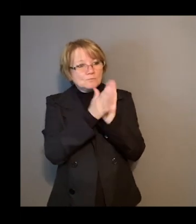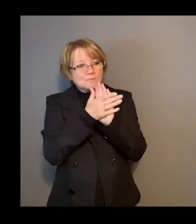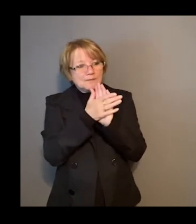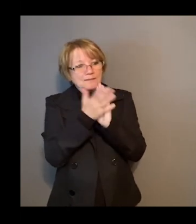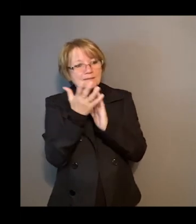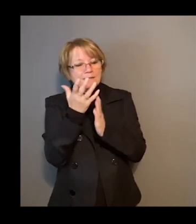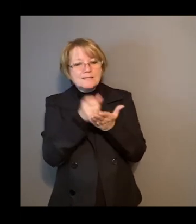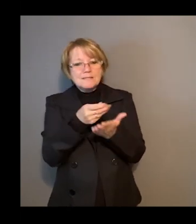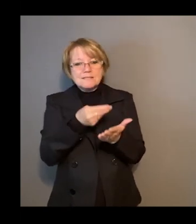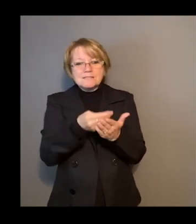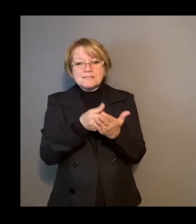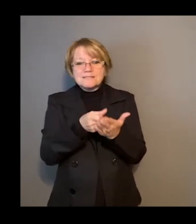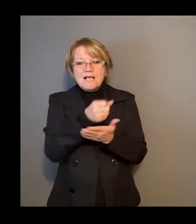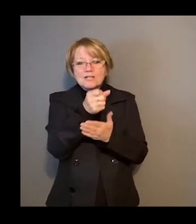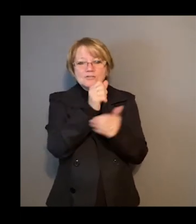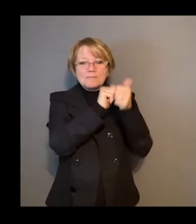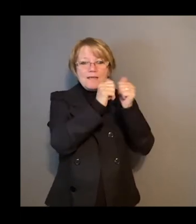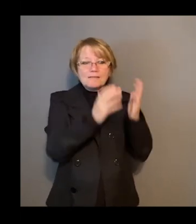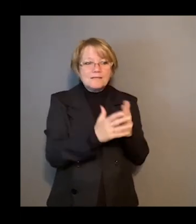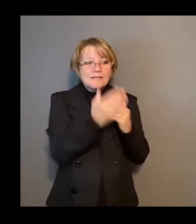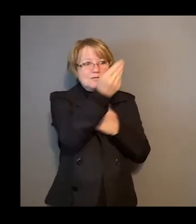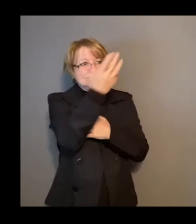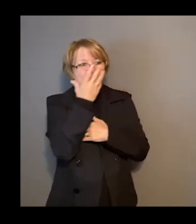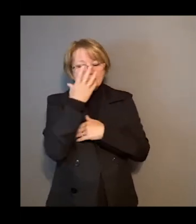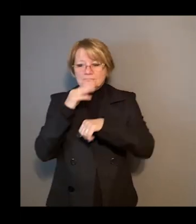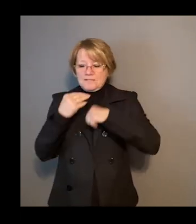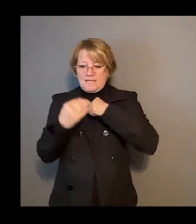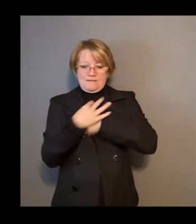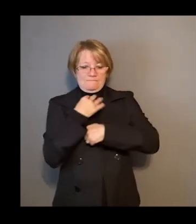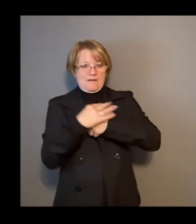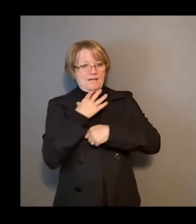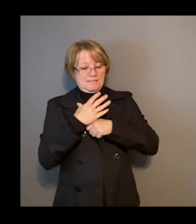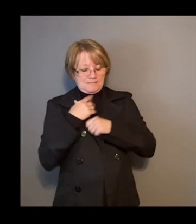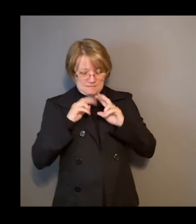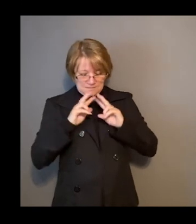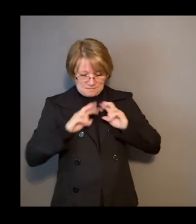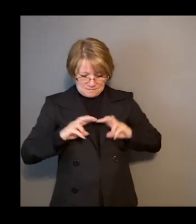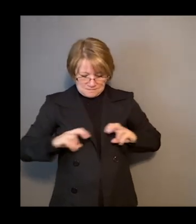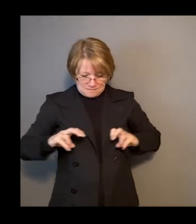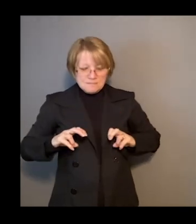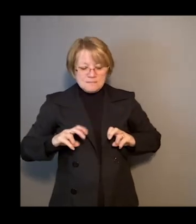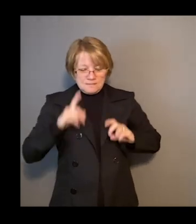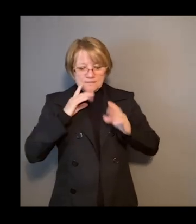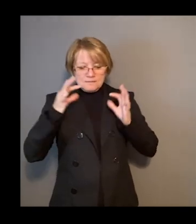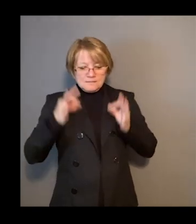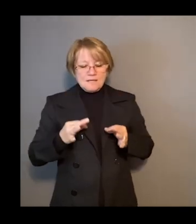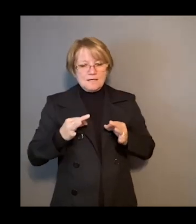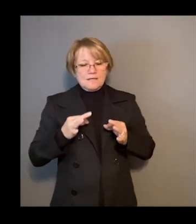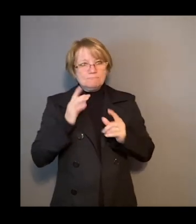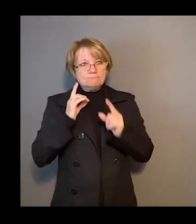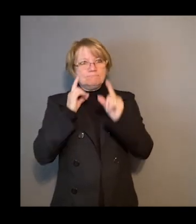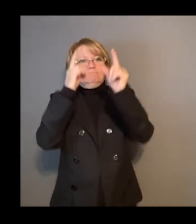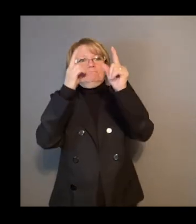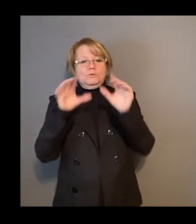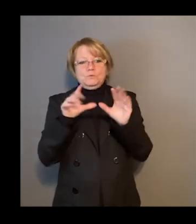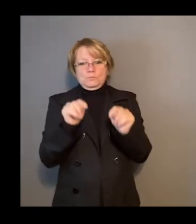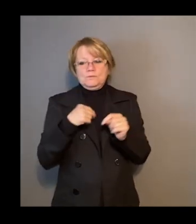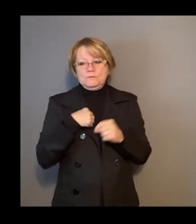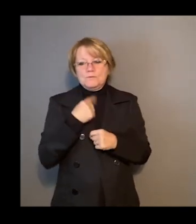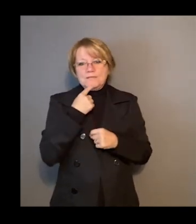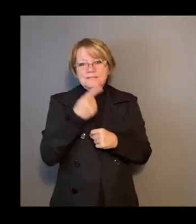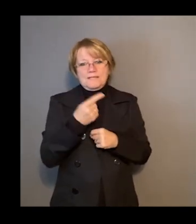told me what it took. And it was just up to me kind of to, make that happen at the end of the day. So I would definitely say you helped me a lot in that.